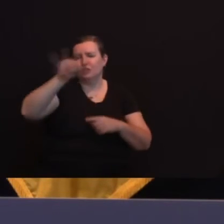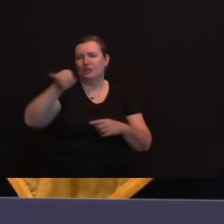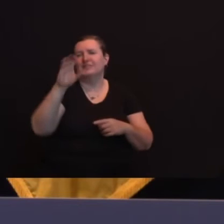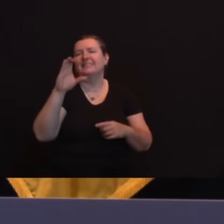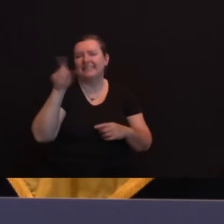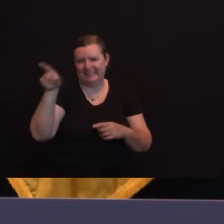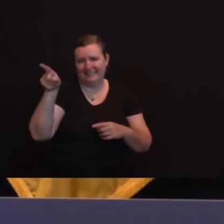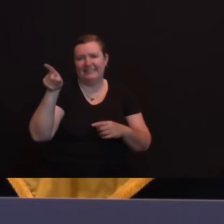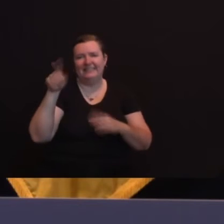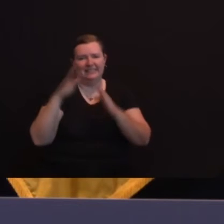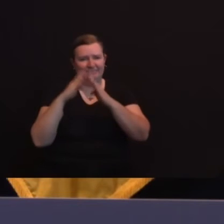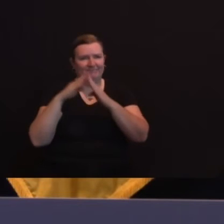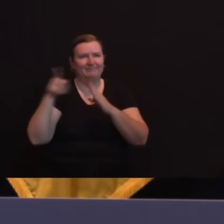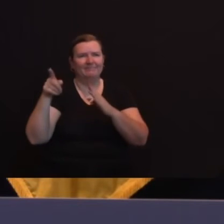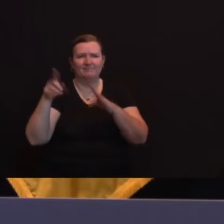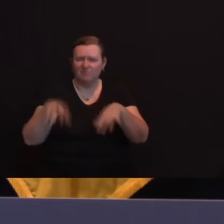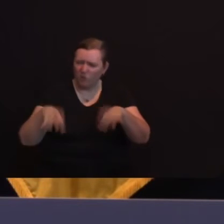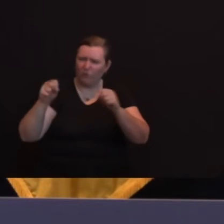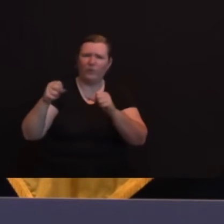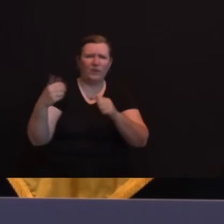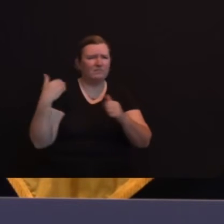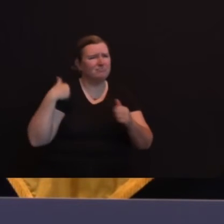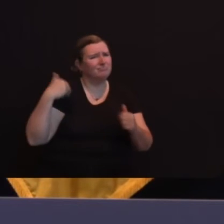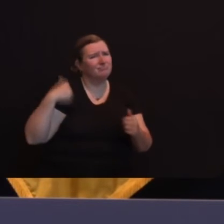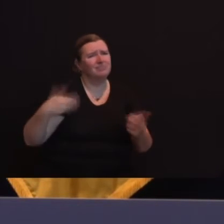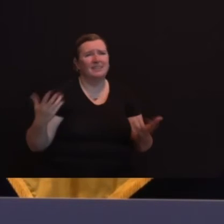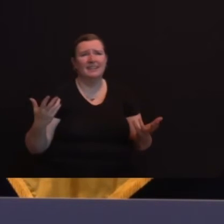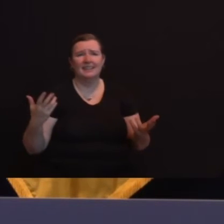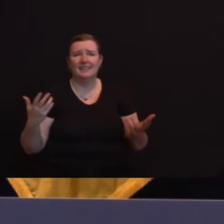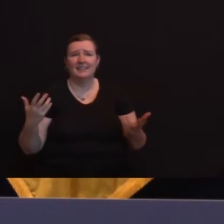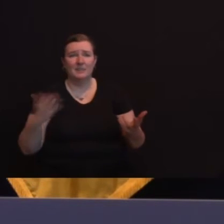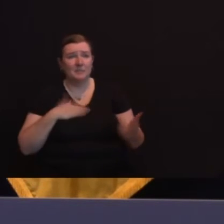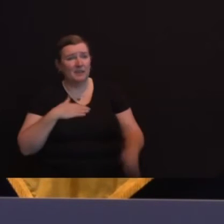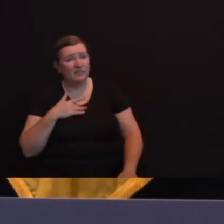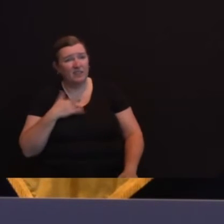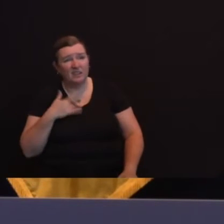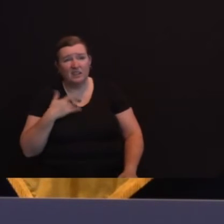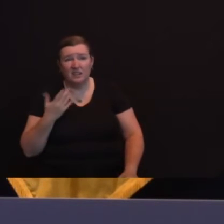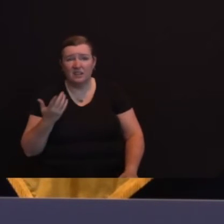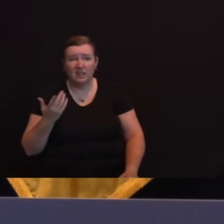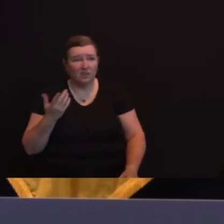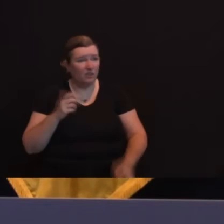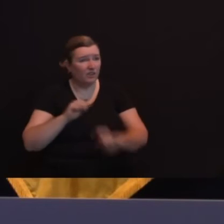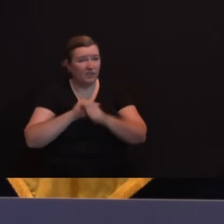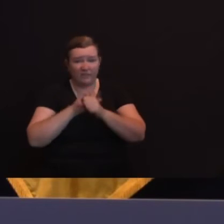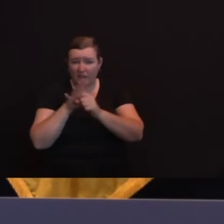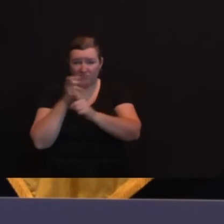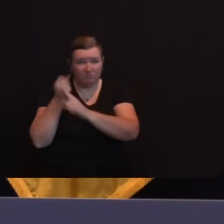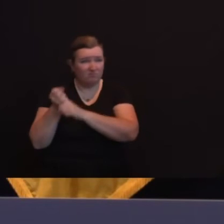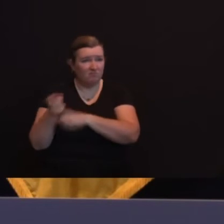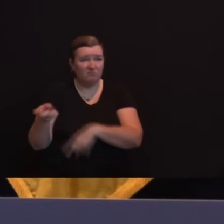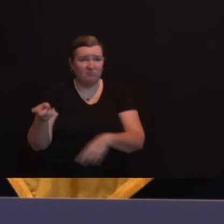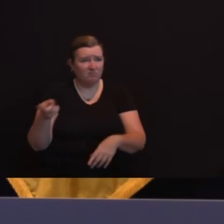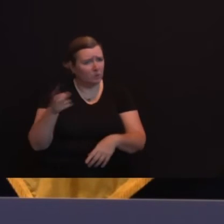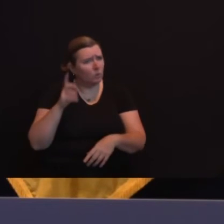hosts of. And my guess is, had COVID not hit, that would have come to pass this year. But